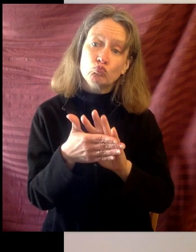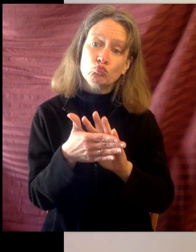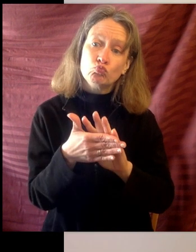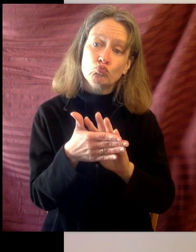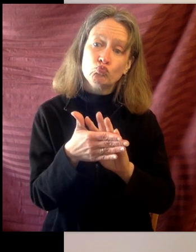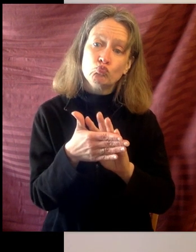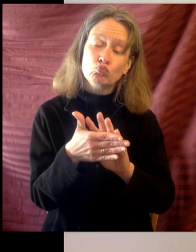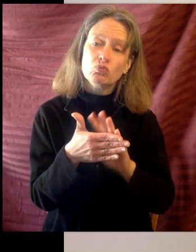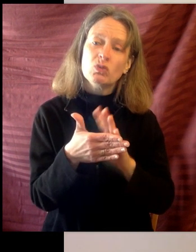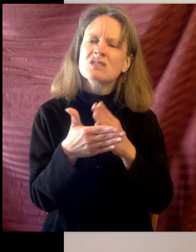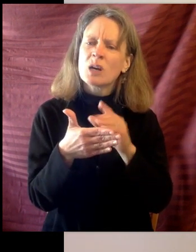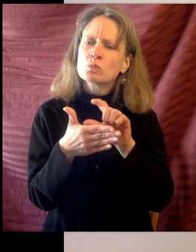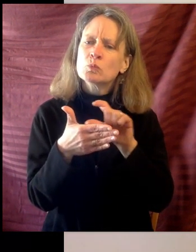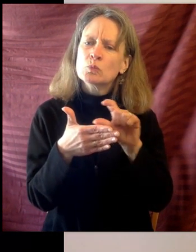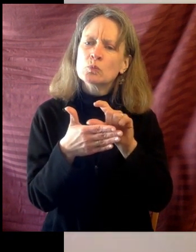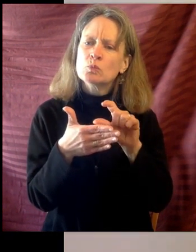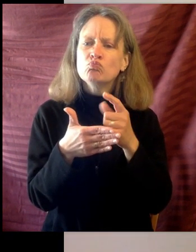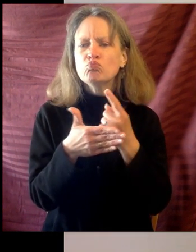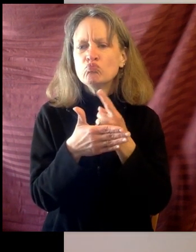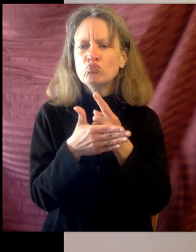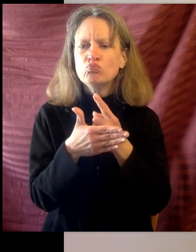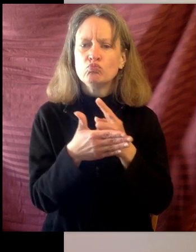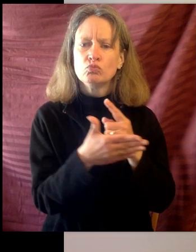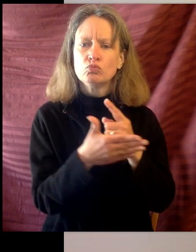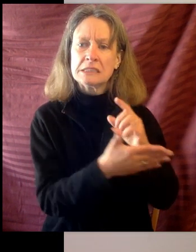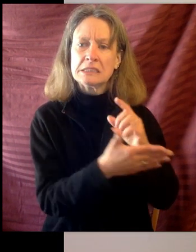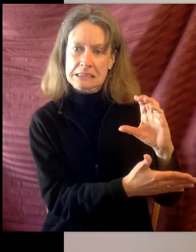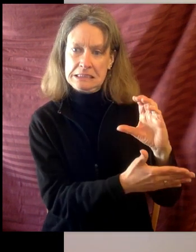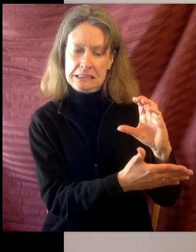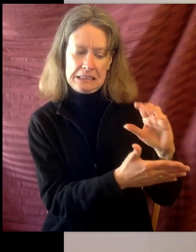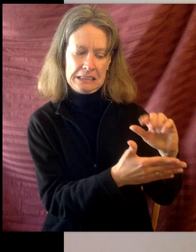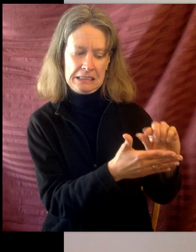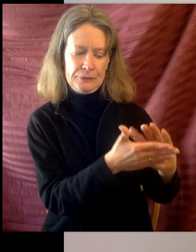Okay. And we are living in the freshwater,